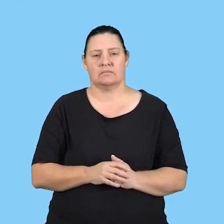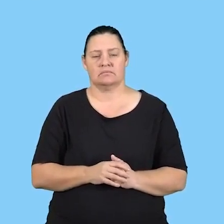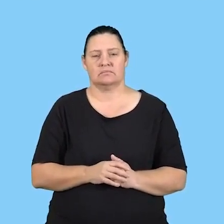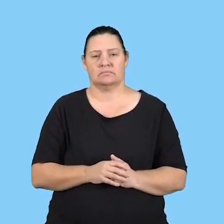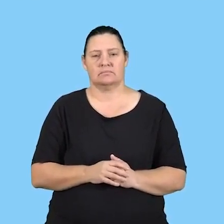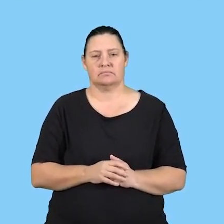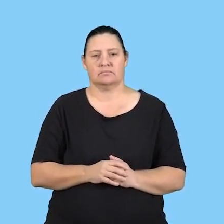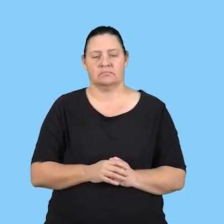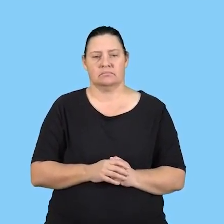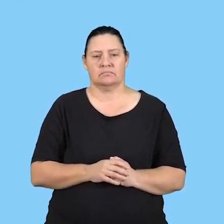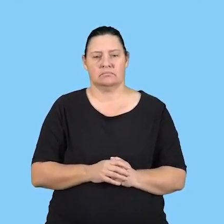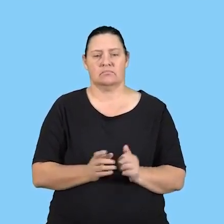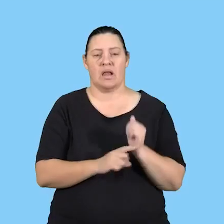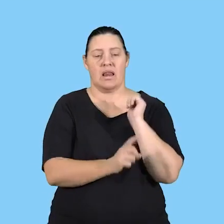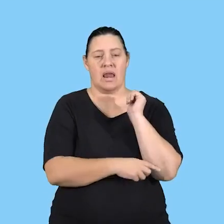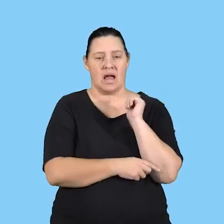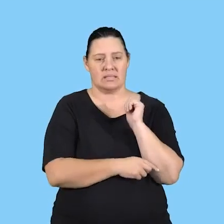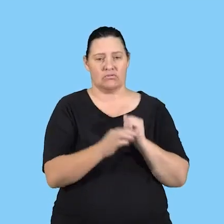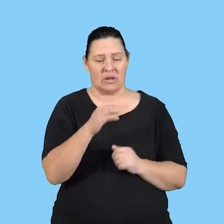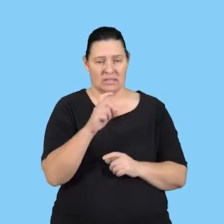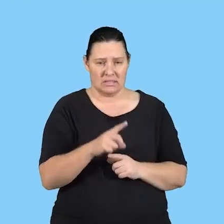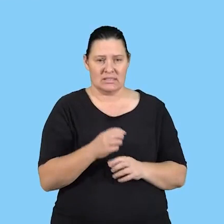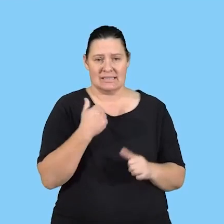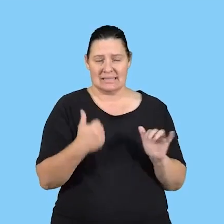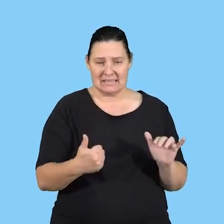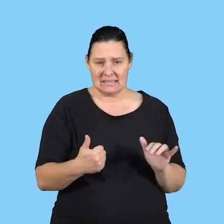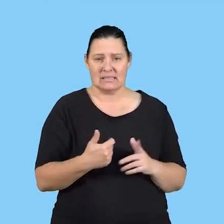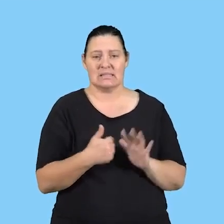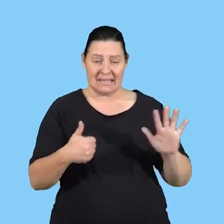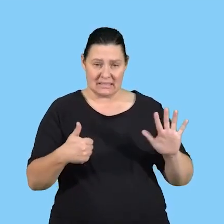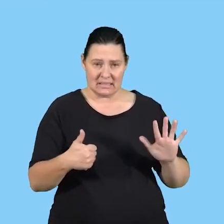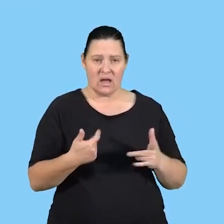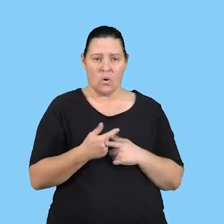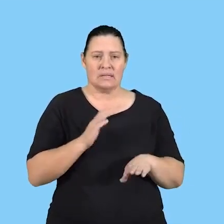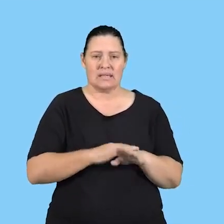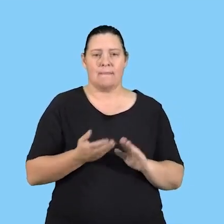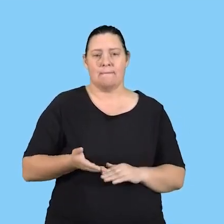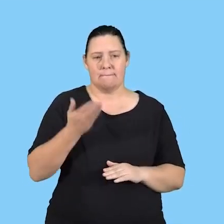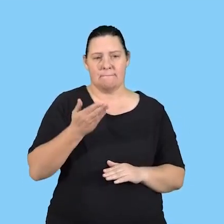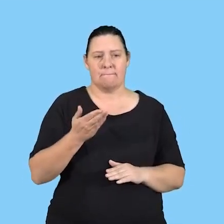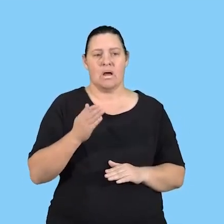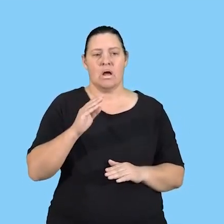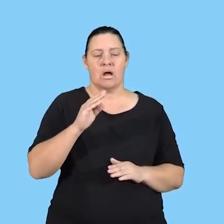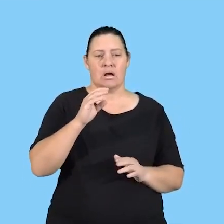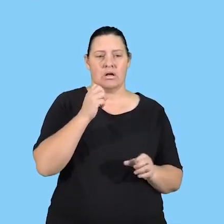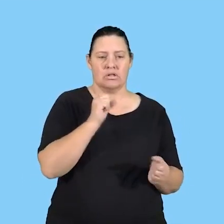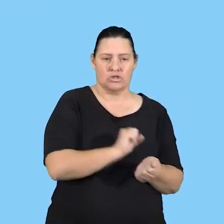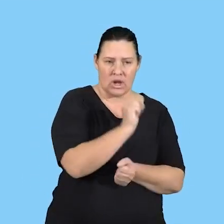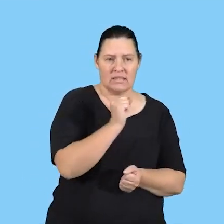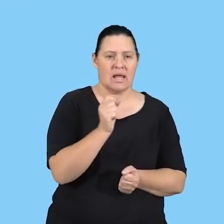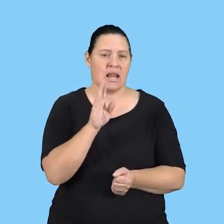And the last grade 6, we increase time with solids, liquids, and